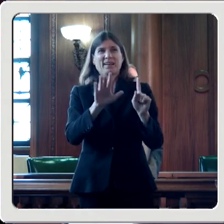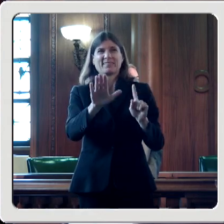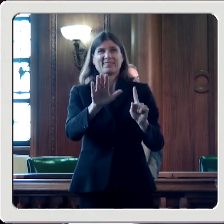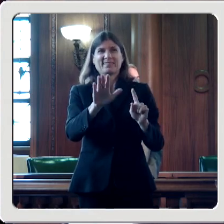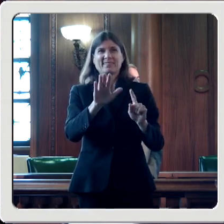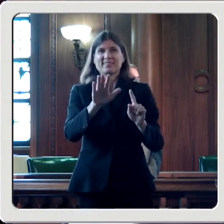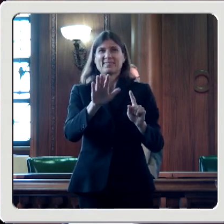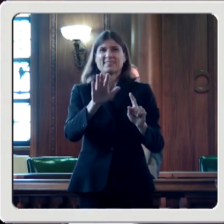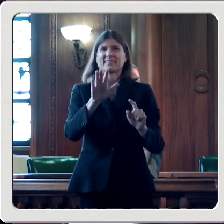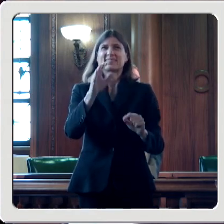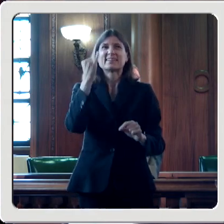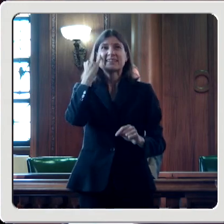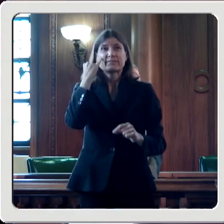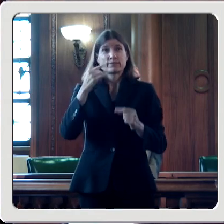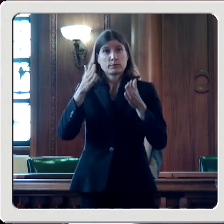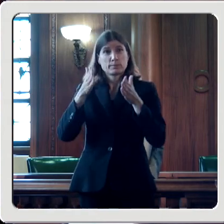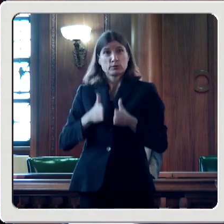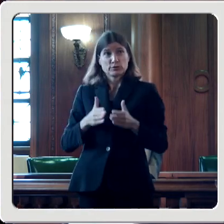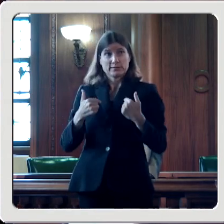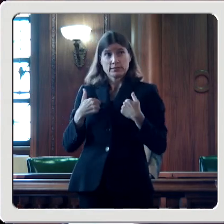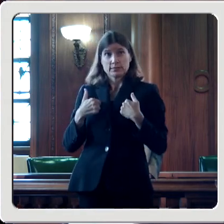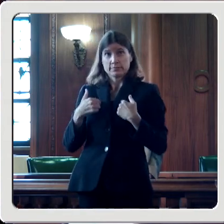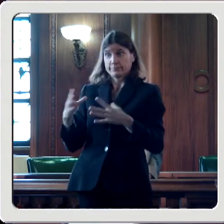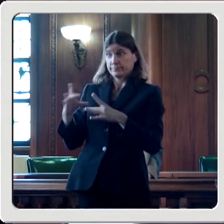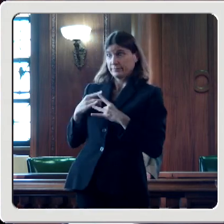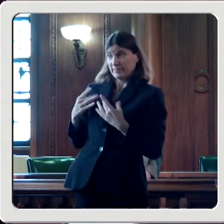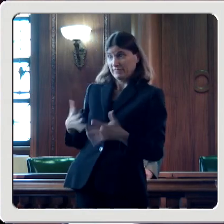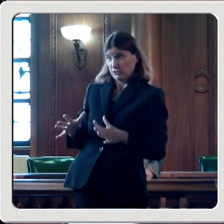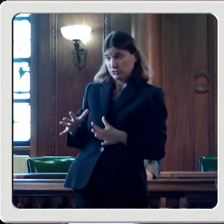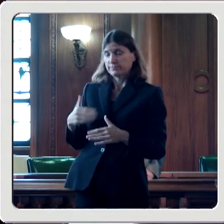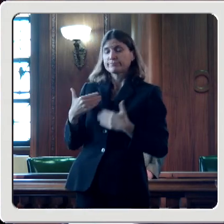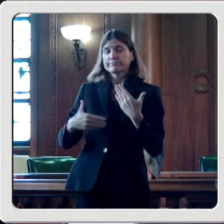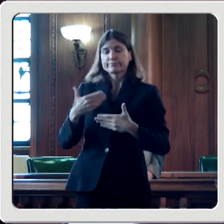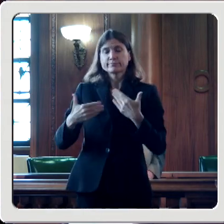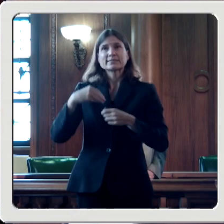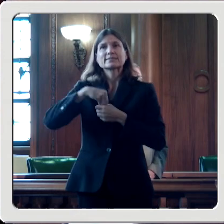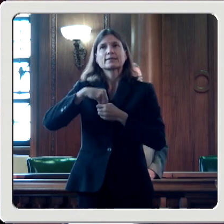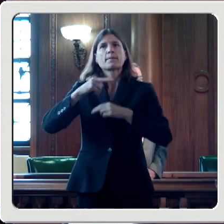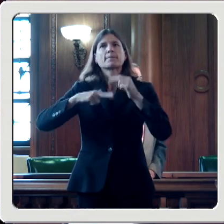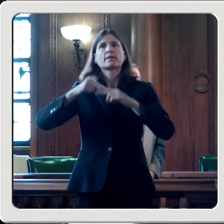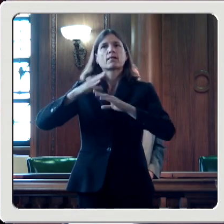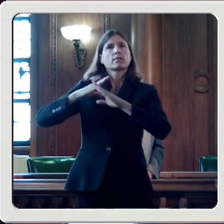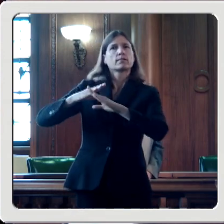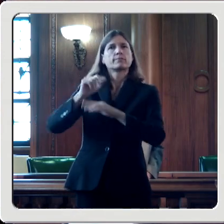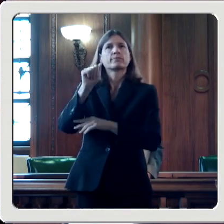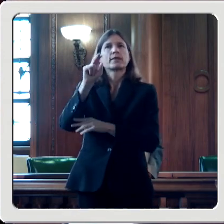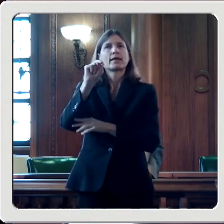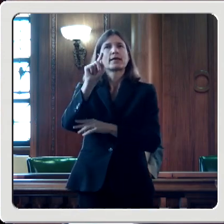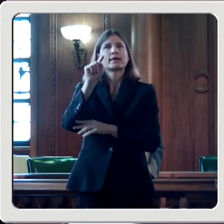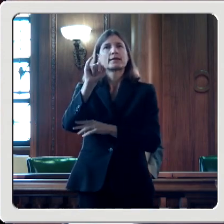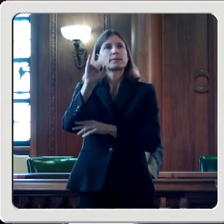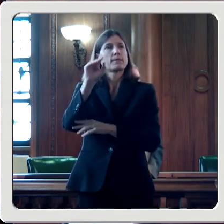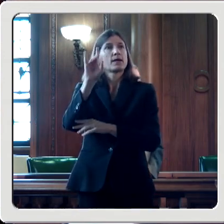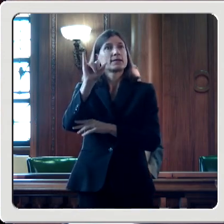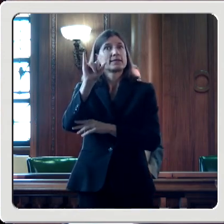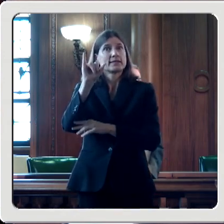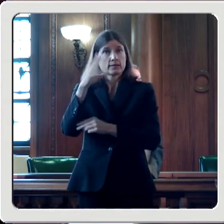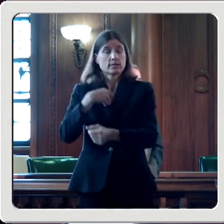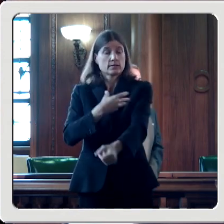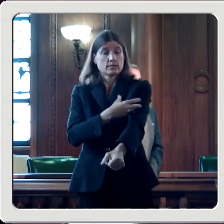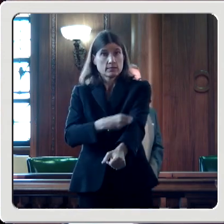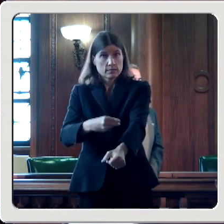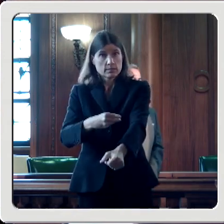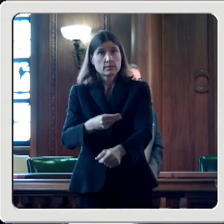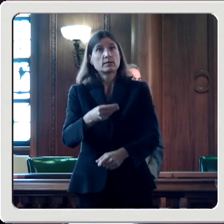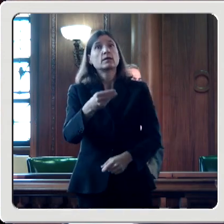it has. And I have to say that as I looked at this story developing, I said, here we go again, very much like the hydroxychloroquine thing,